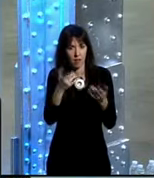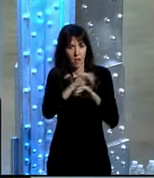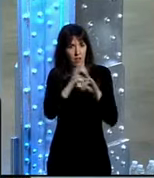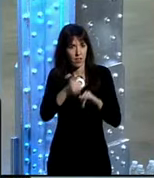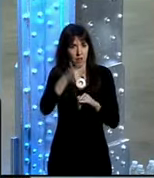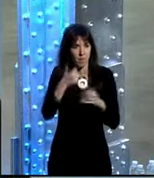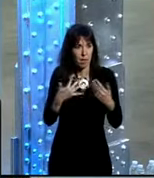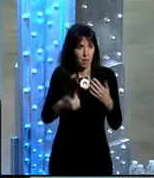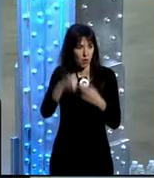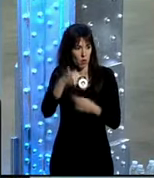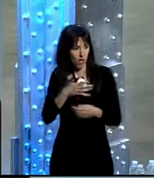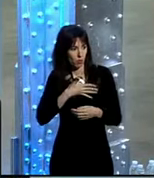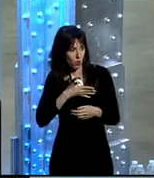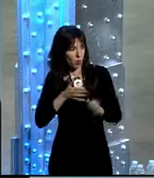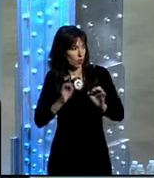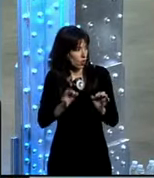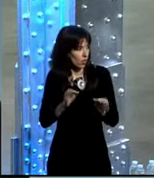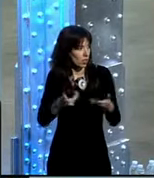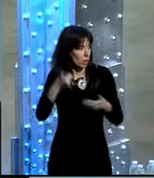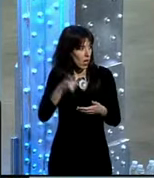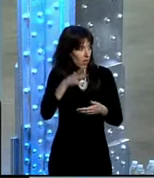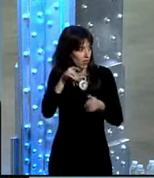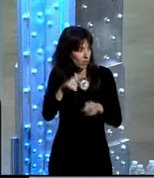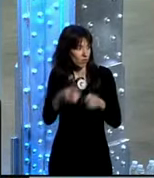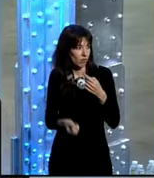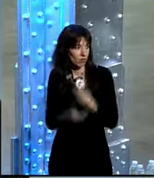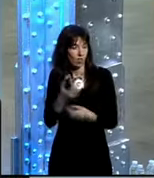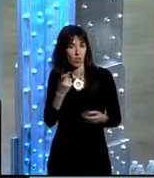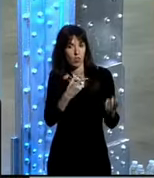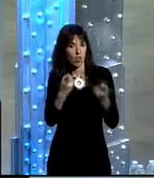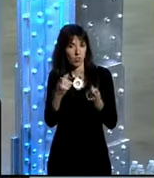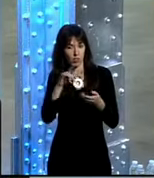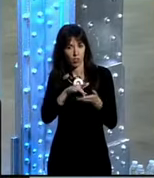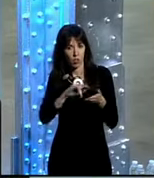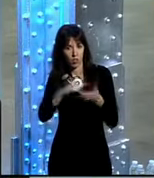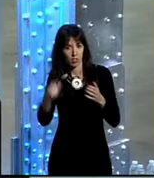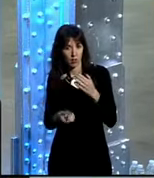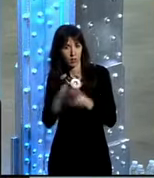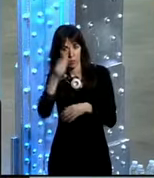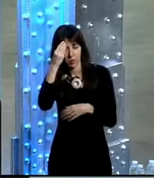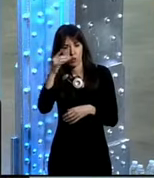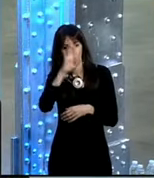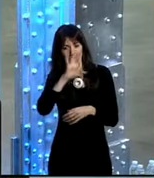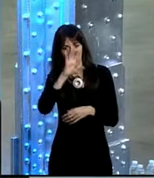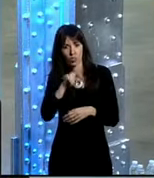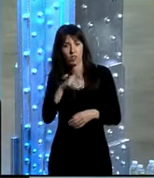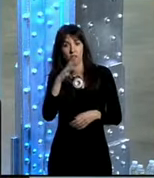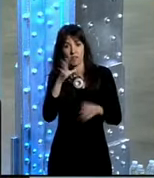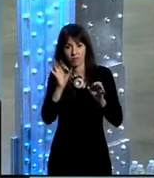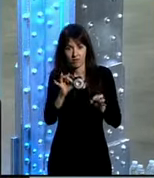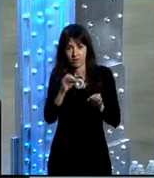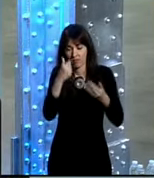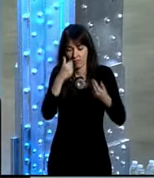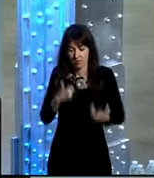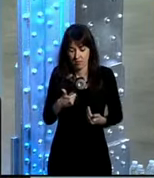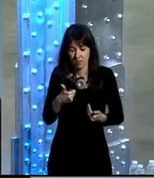to be happier, faster, more our own, more specific, more whatever. And that's when there's a need. But I think it's curiosity. That's when technology